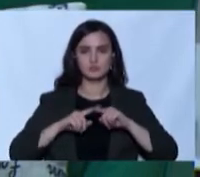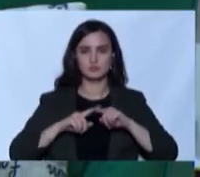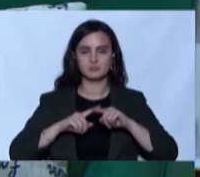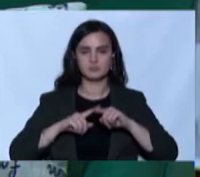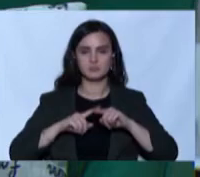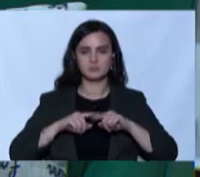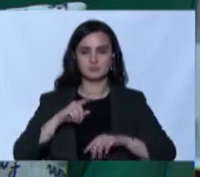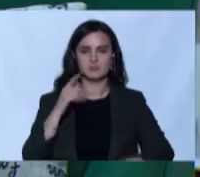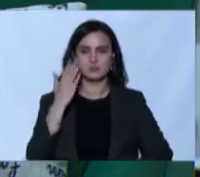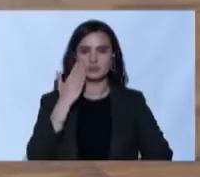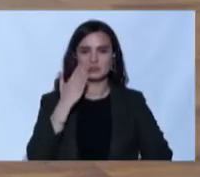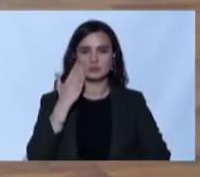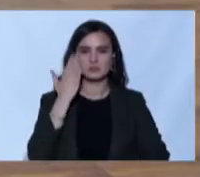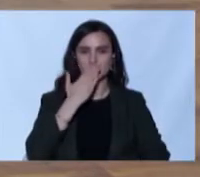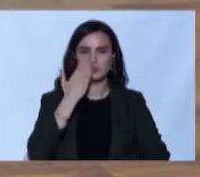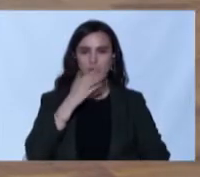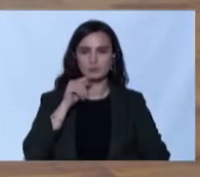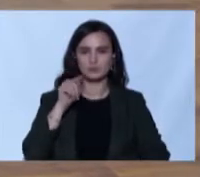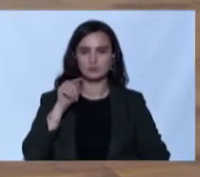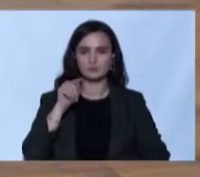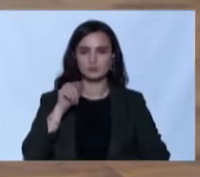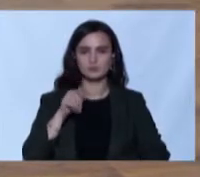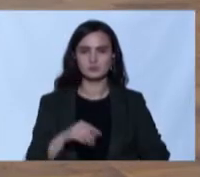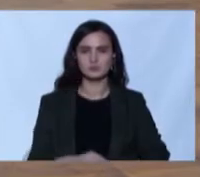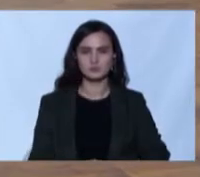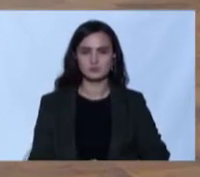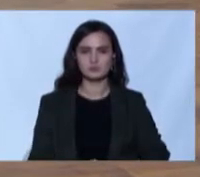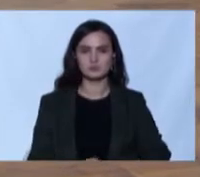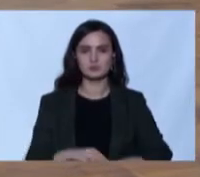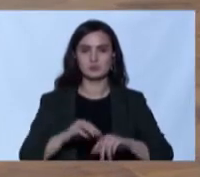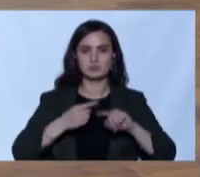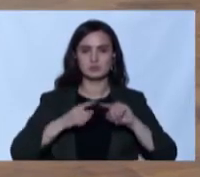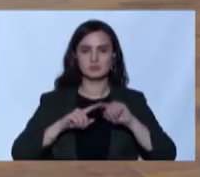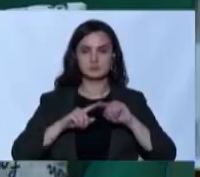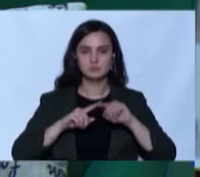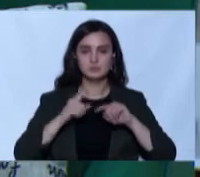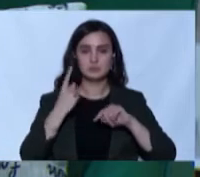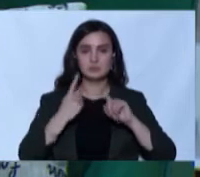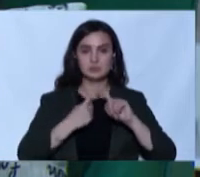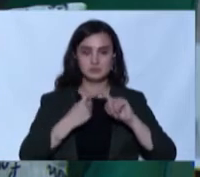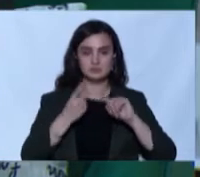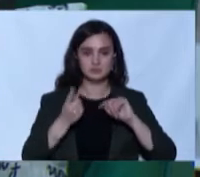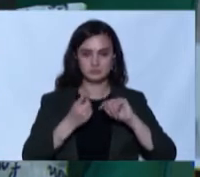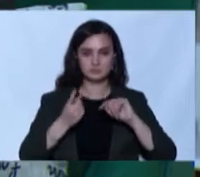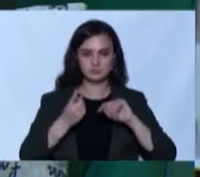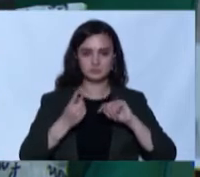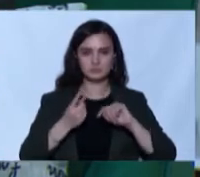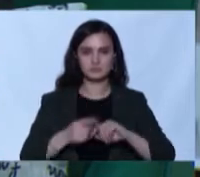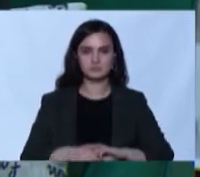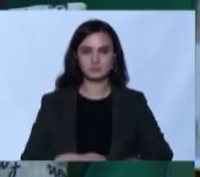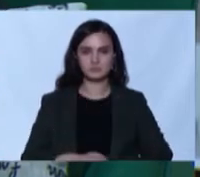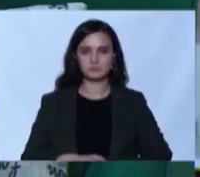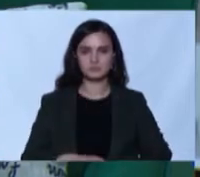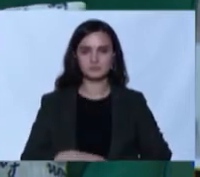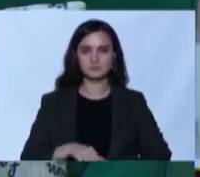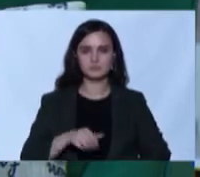us onto the themes that Bram Stoker here is exploring. One of them being